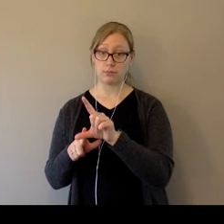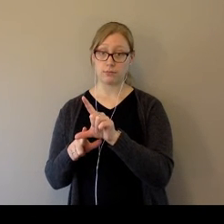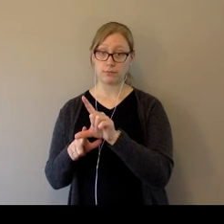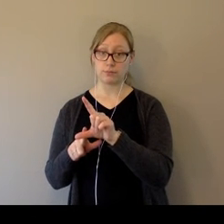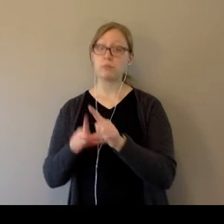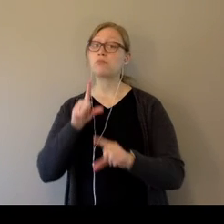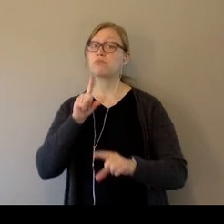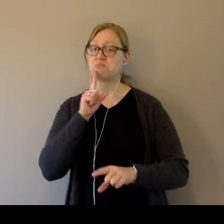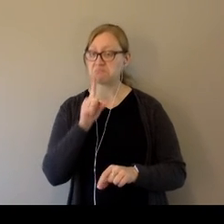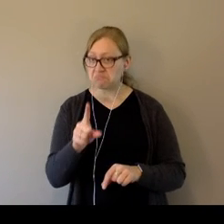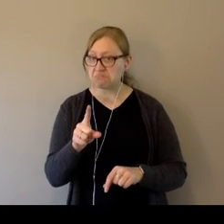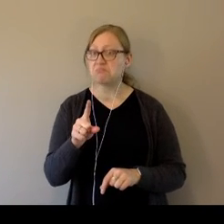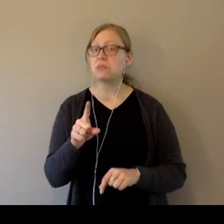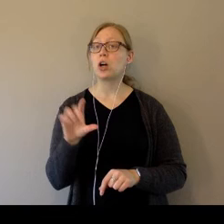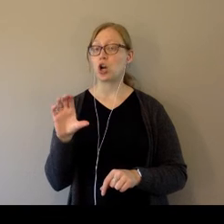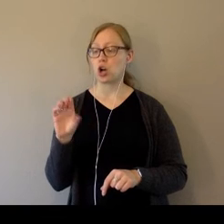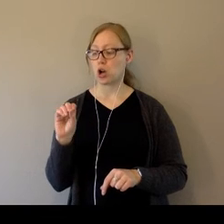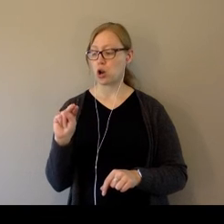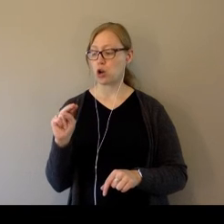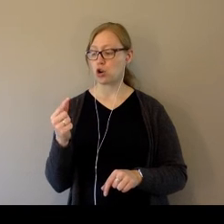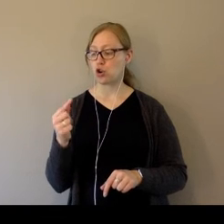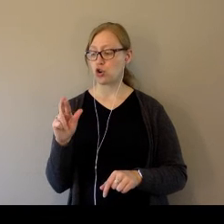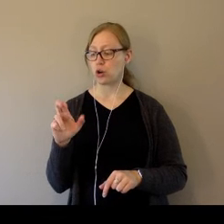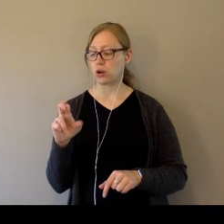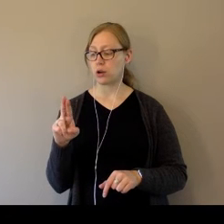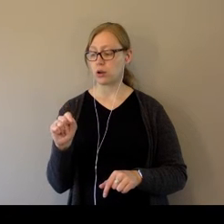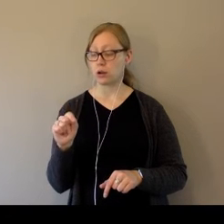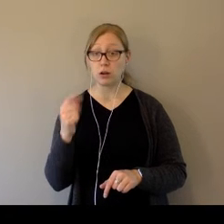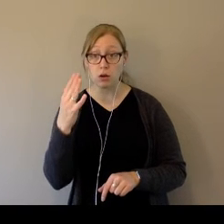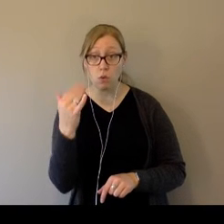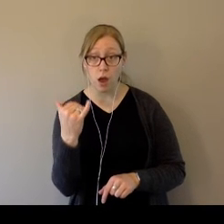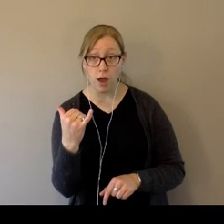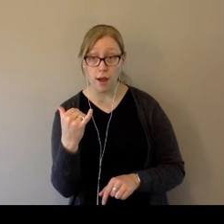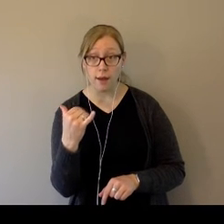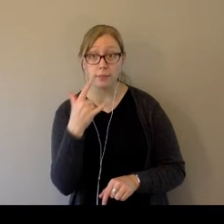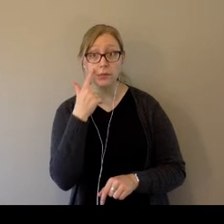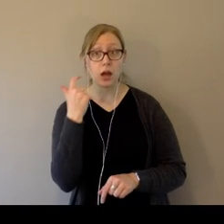are congruent because